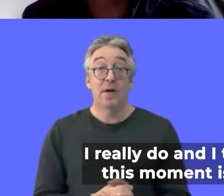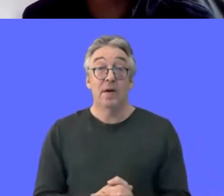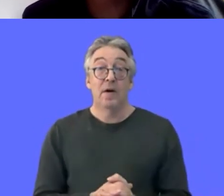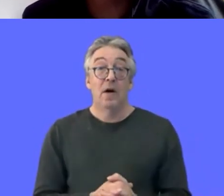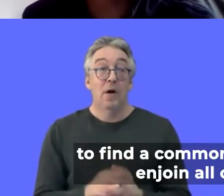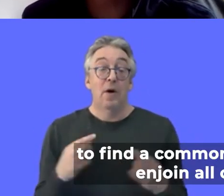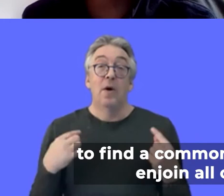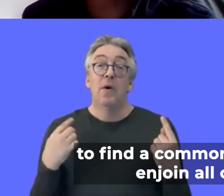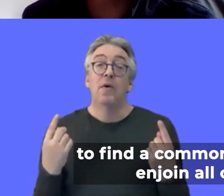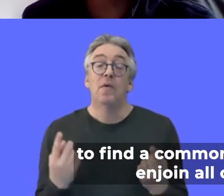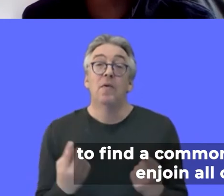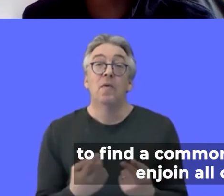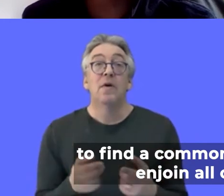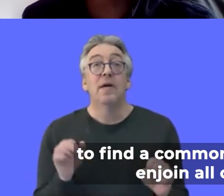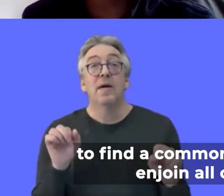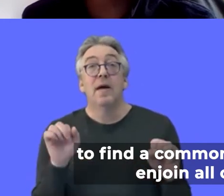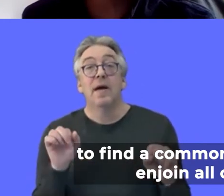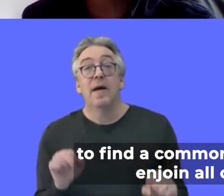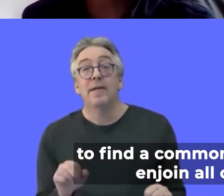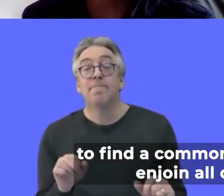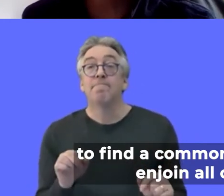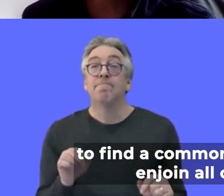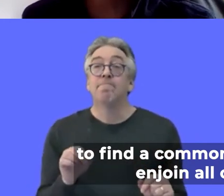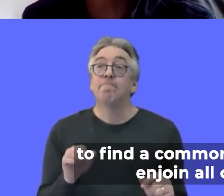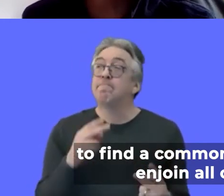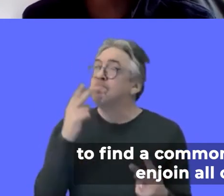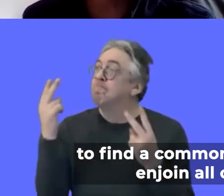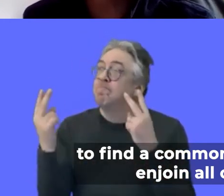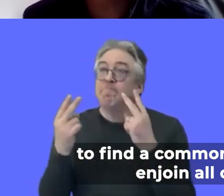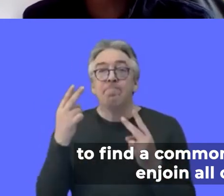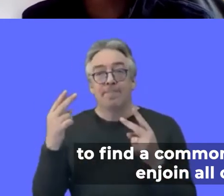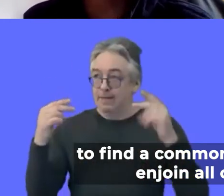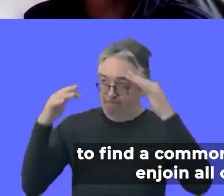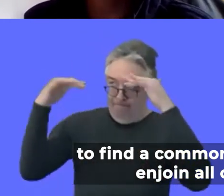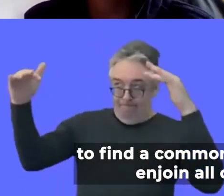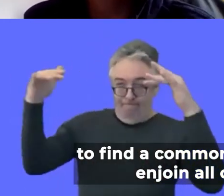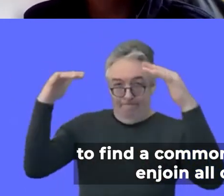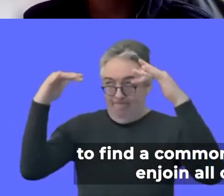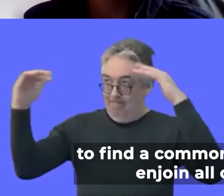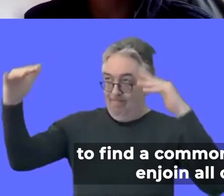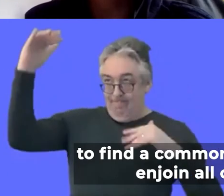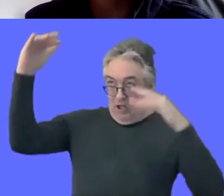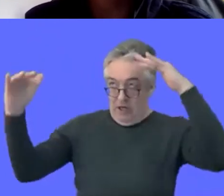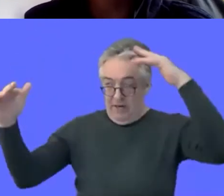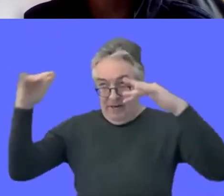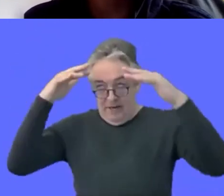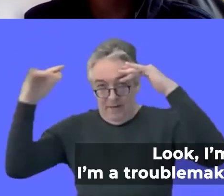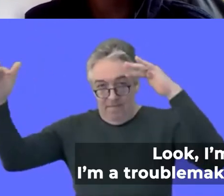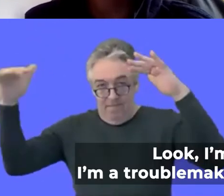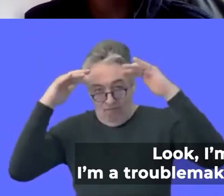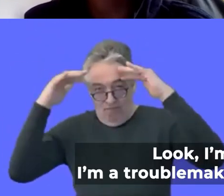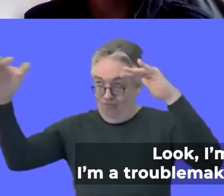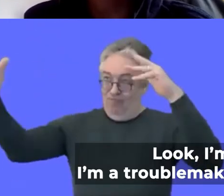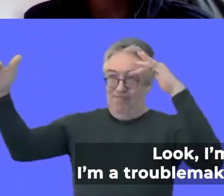work to find a common theme. And that will join all of us together.